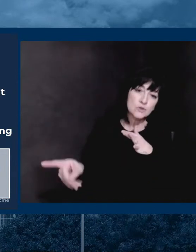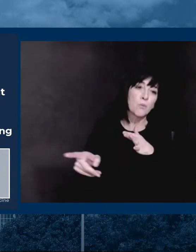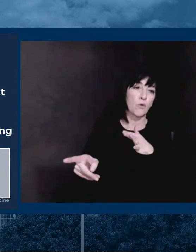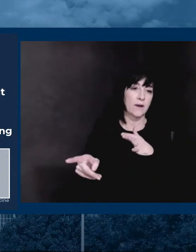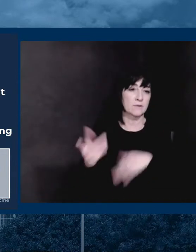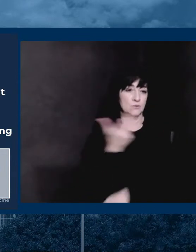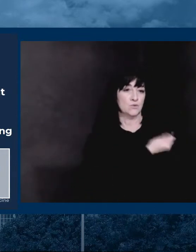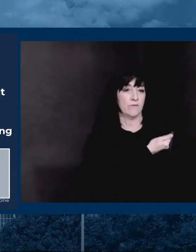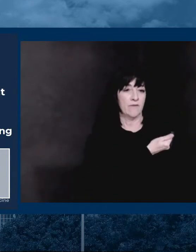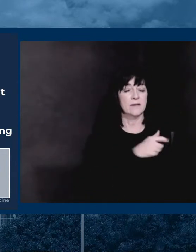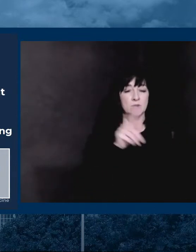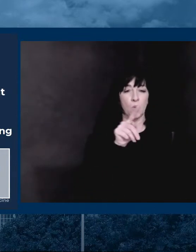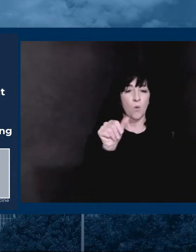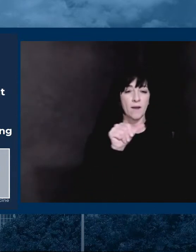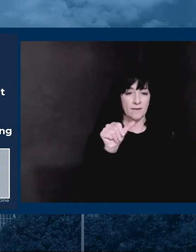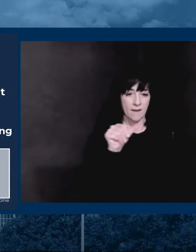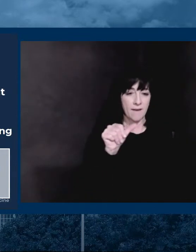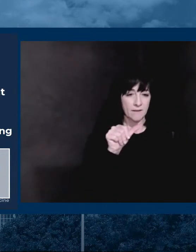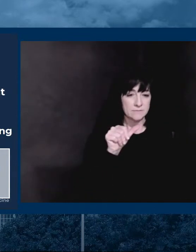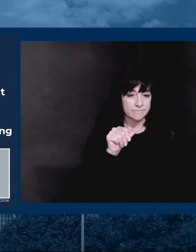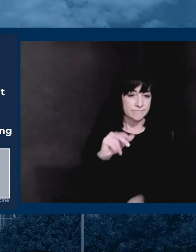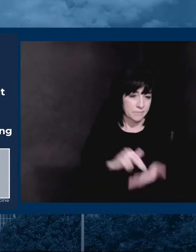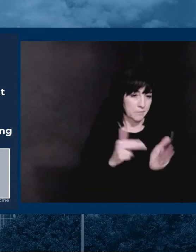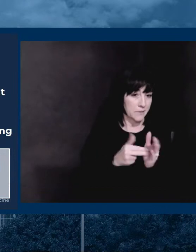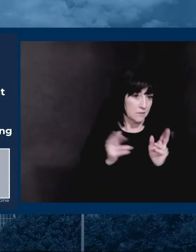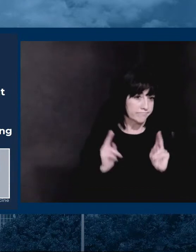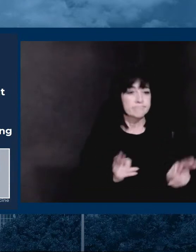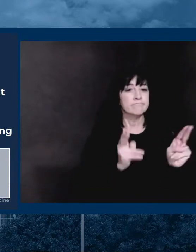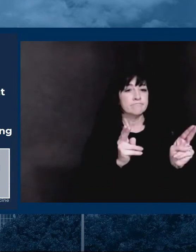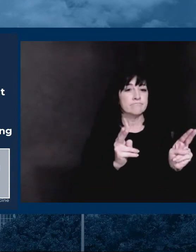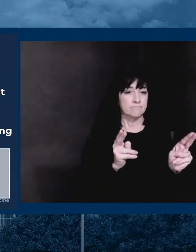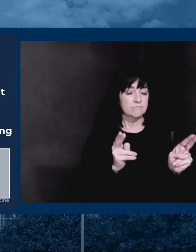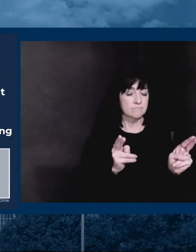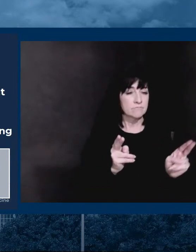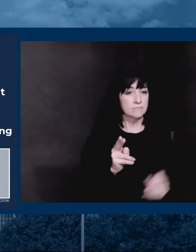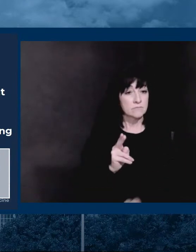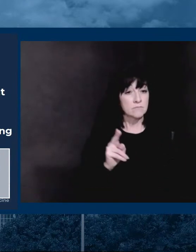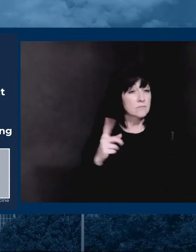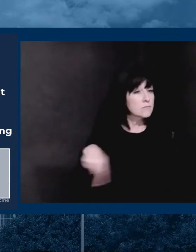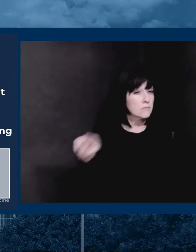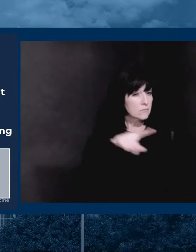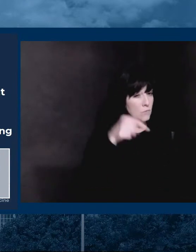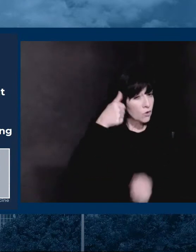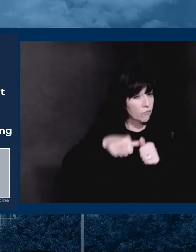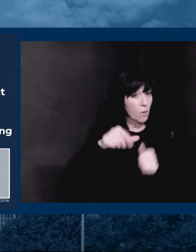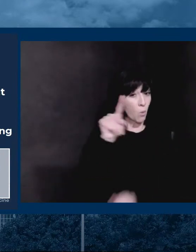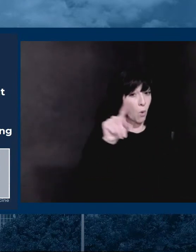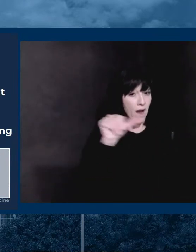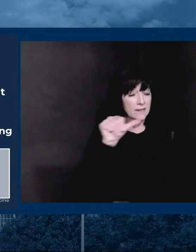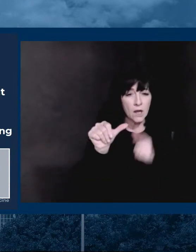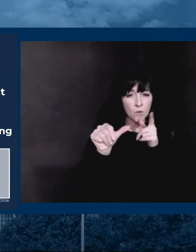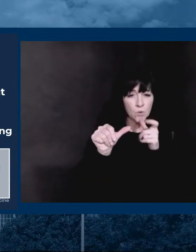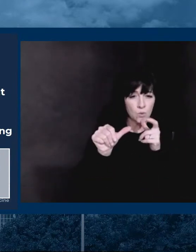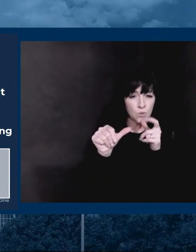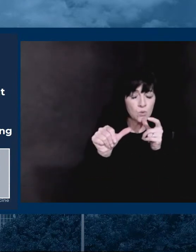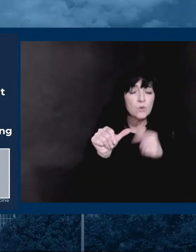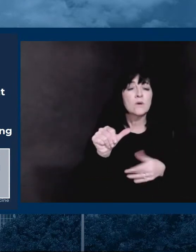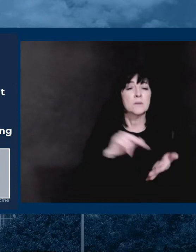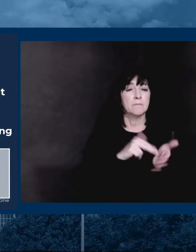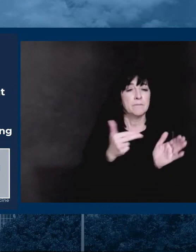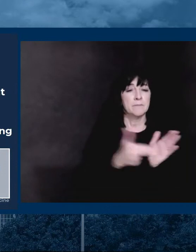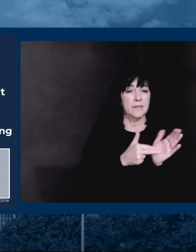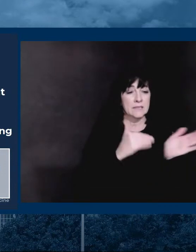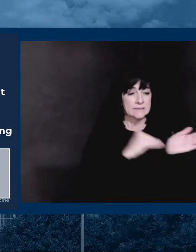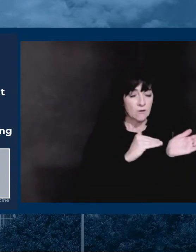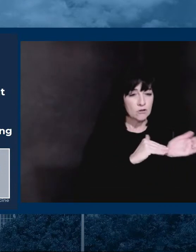1A, which are, as you all recall, healthcare workers, first responders who provide any